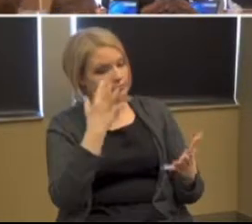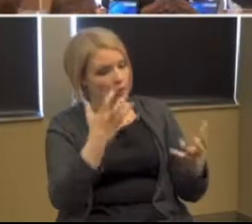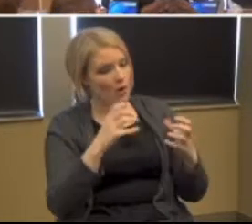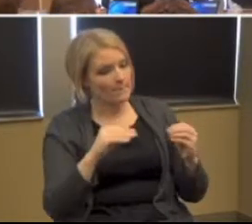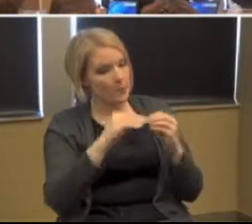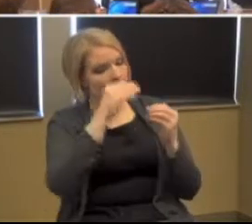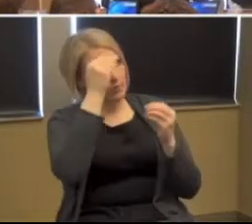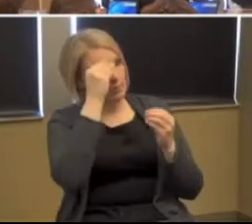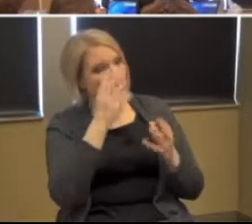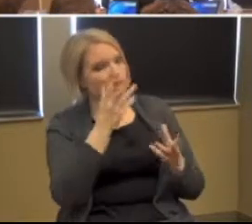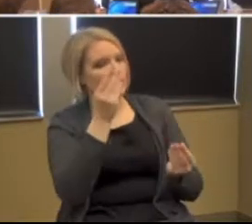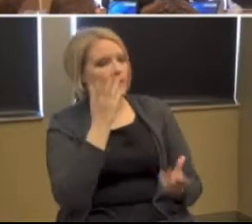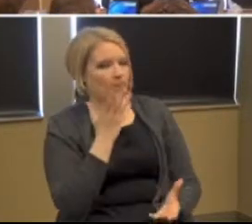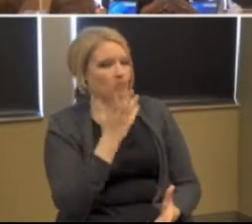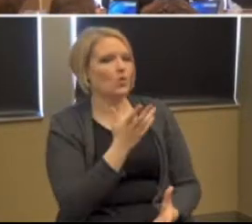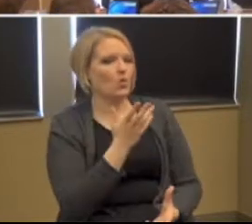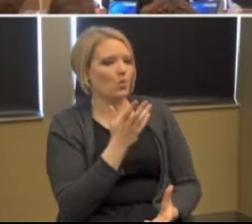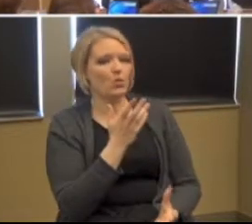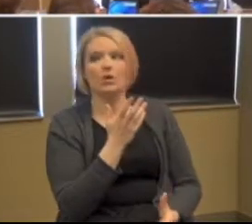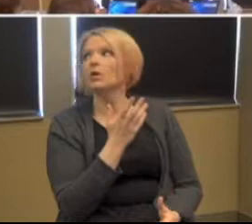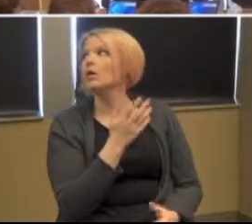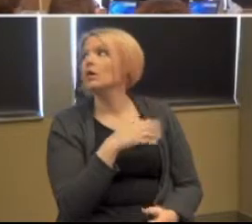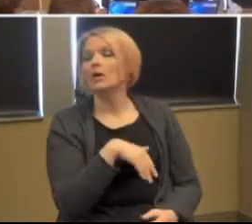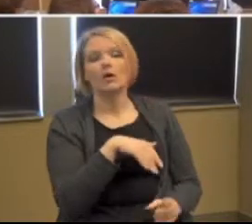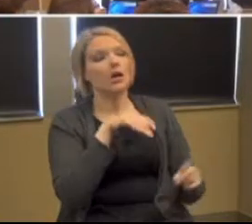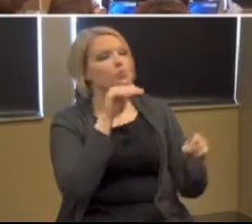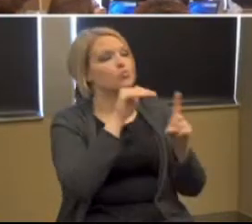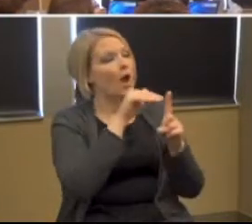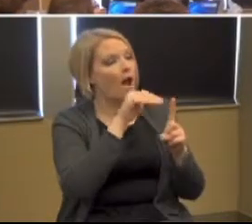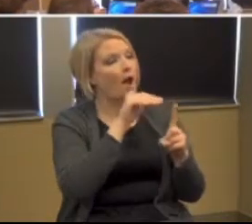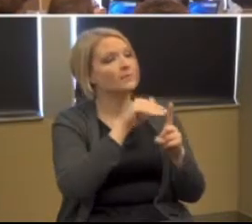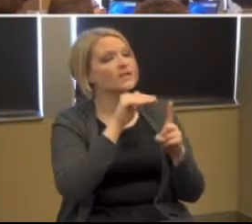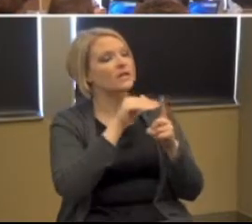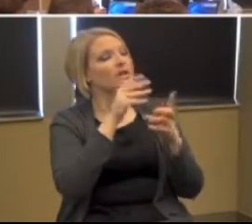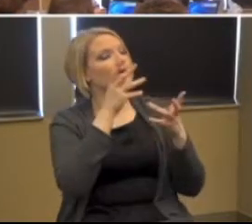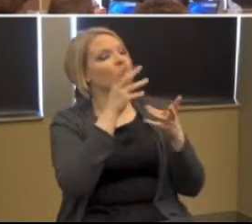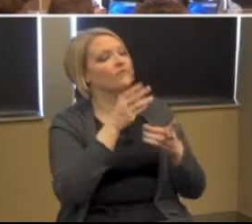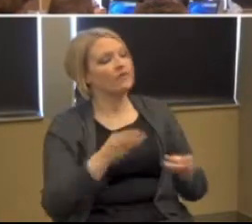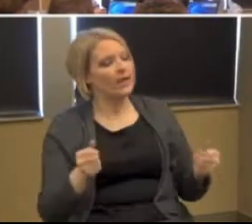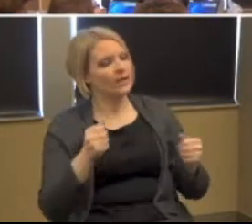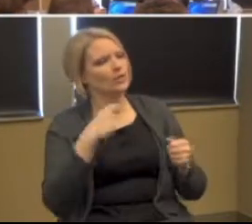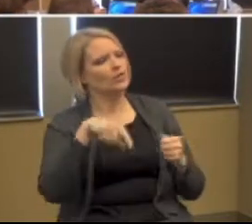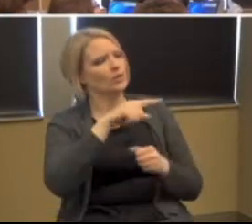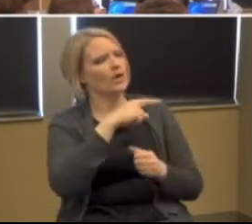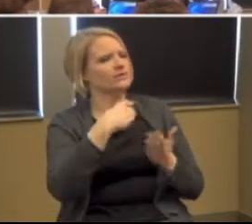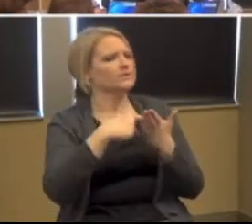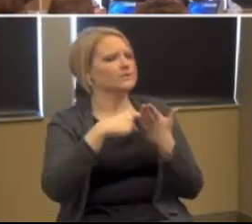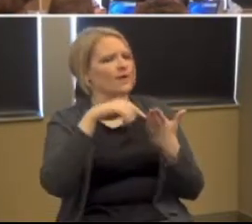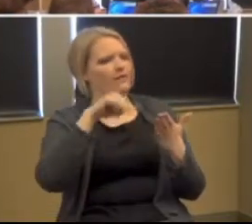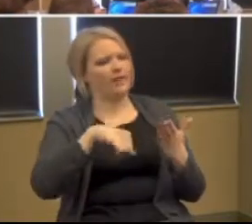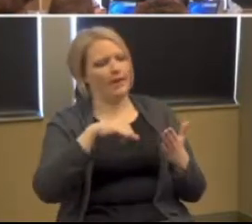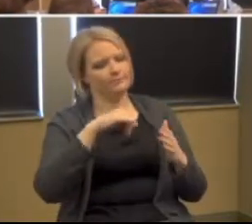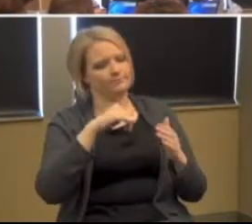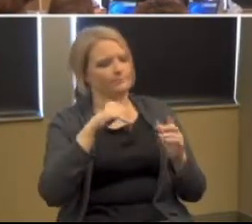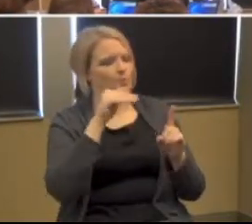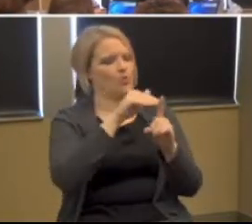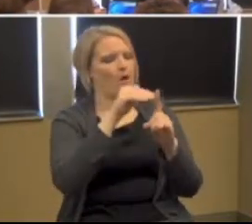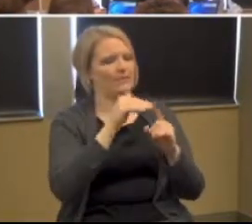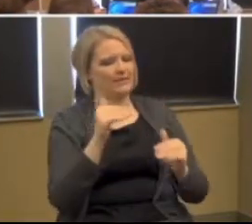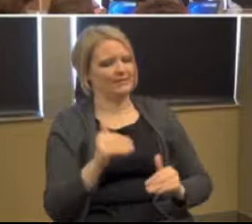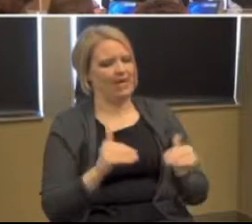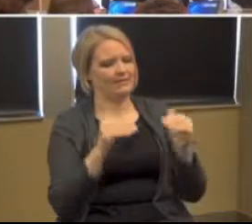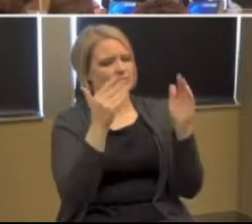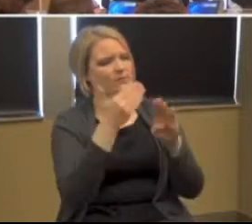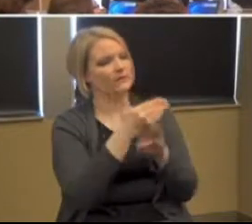those, come talk to me later. And prompting and fading, I know you all have talked about prompt hierarchies before, but if you want any